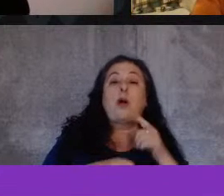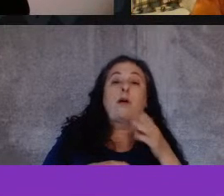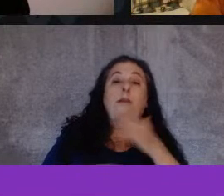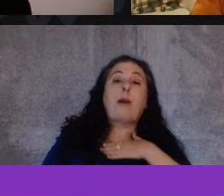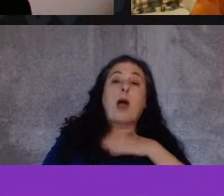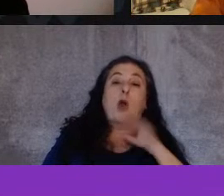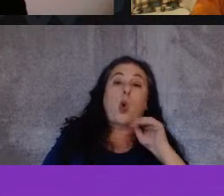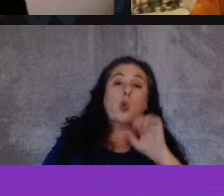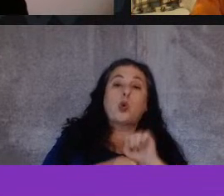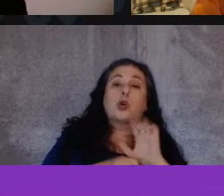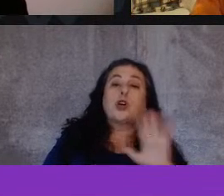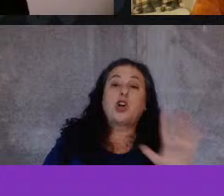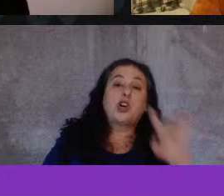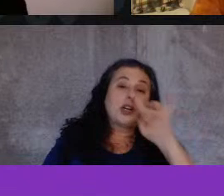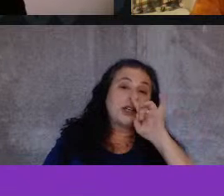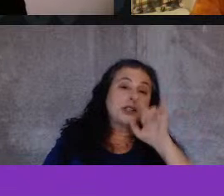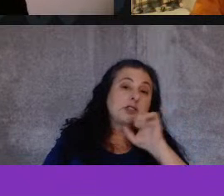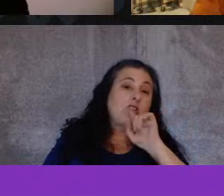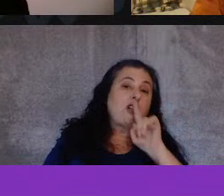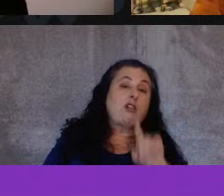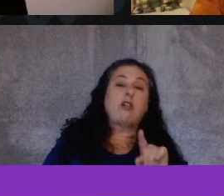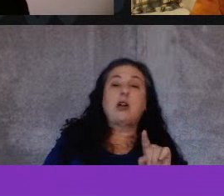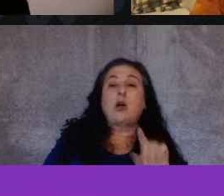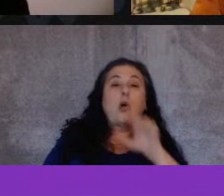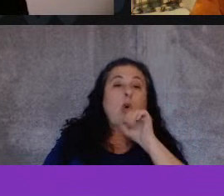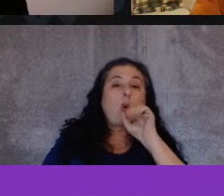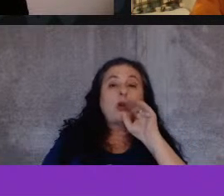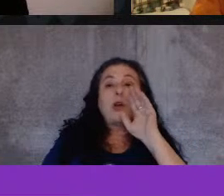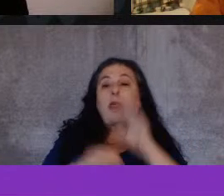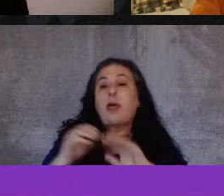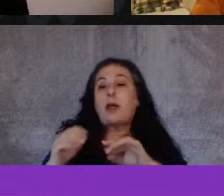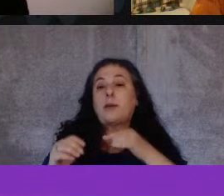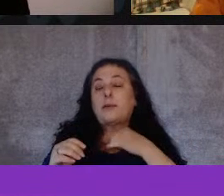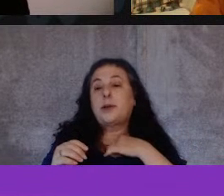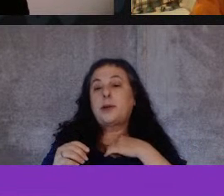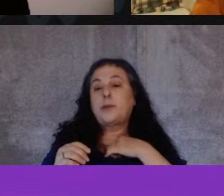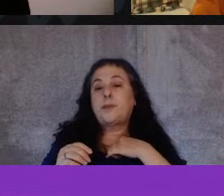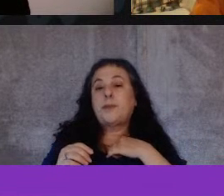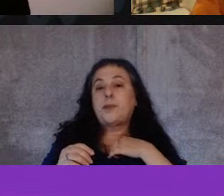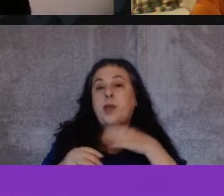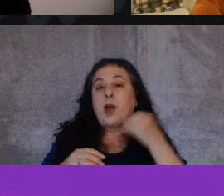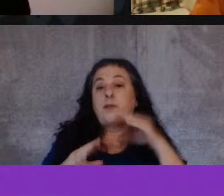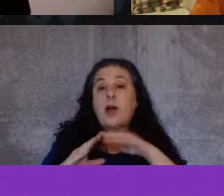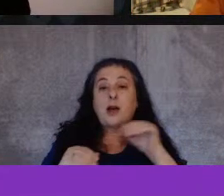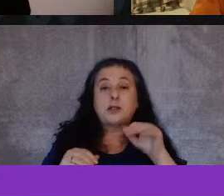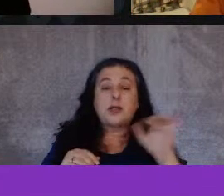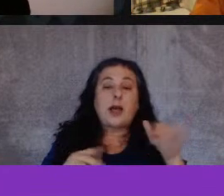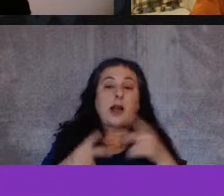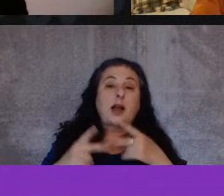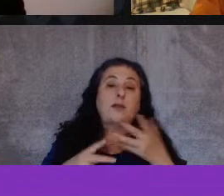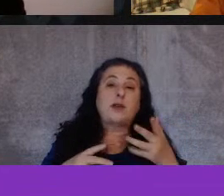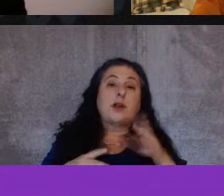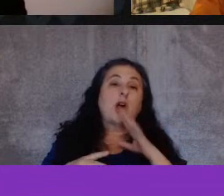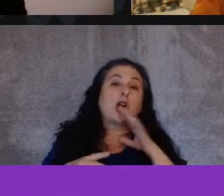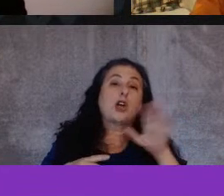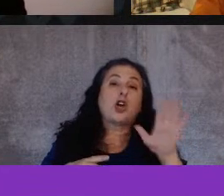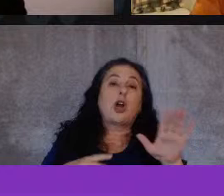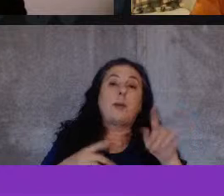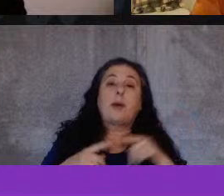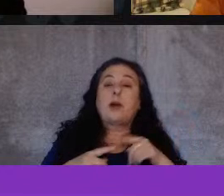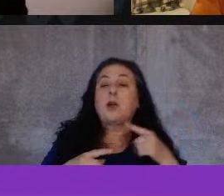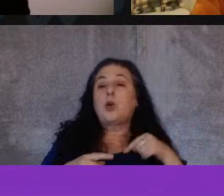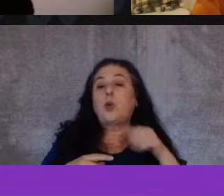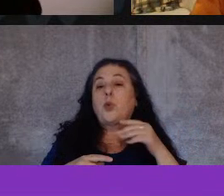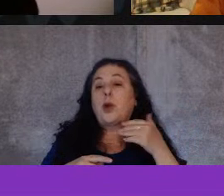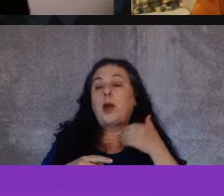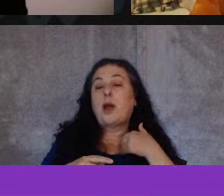and her kids are older than me, and out of the house and that sort of thing. And I was talking to her about, we have